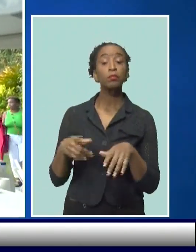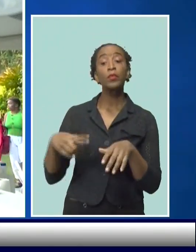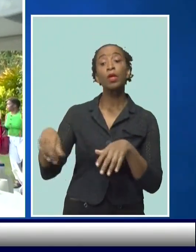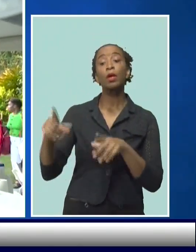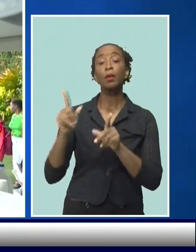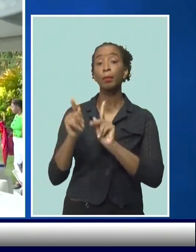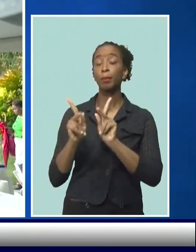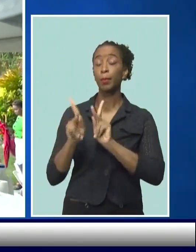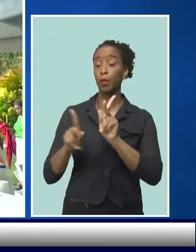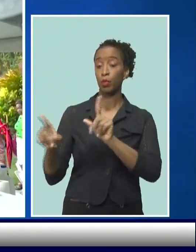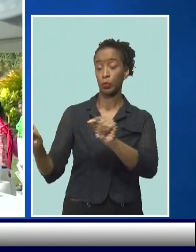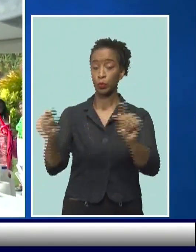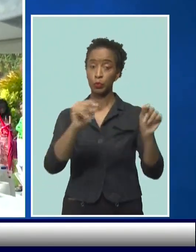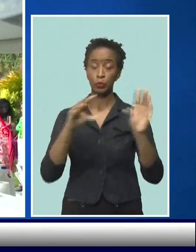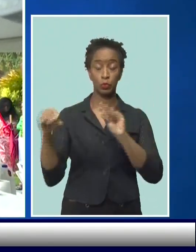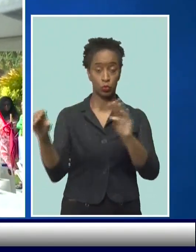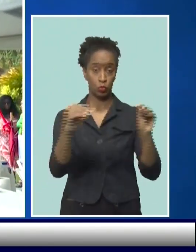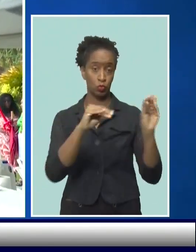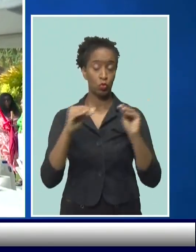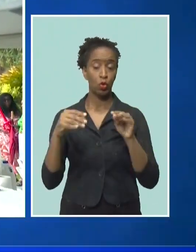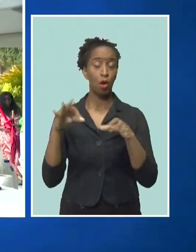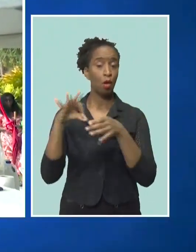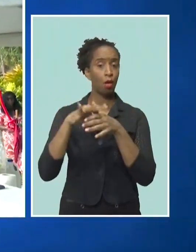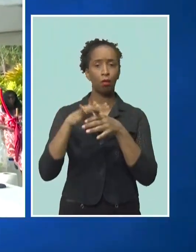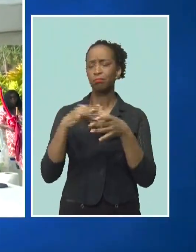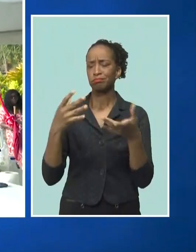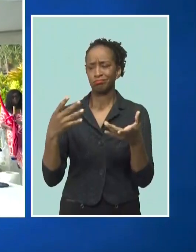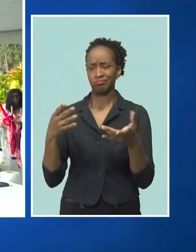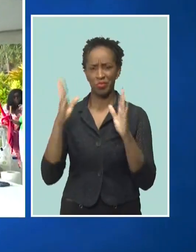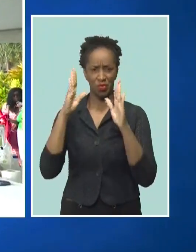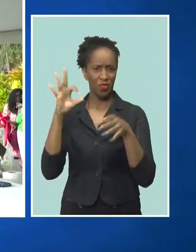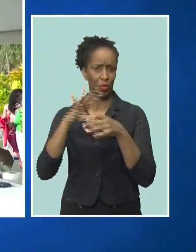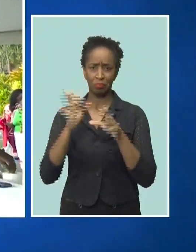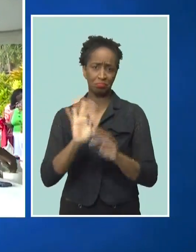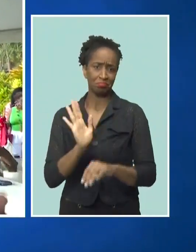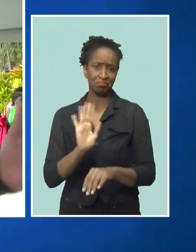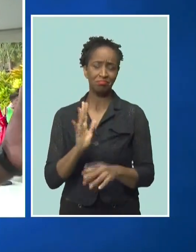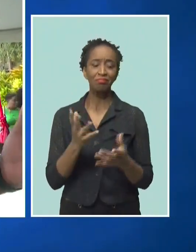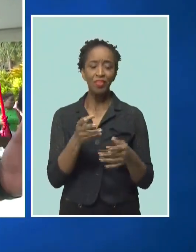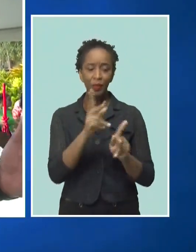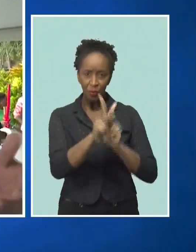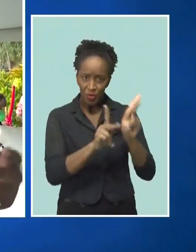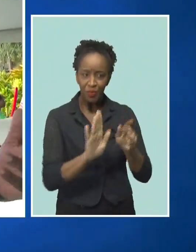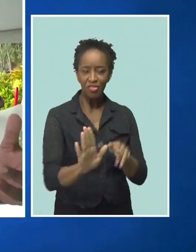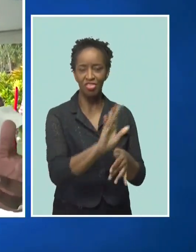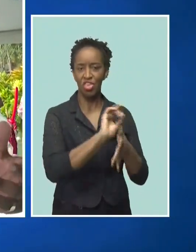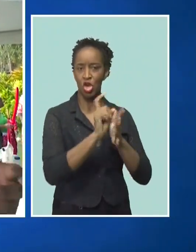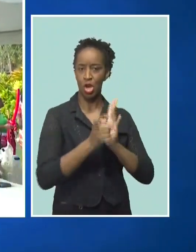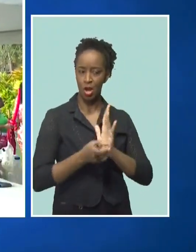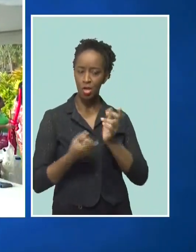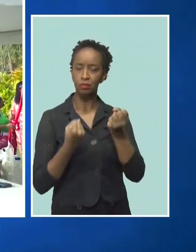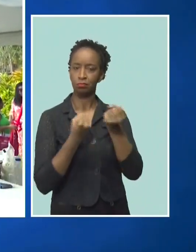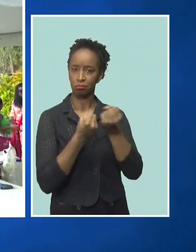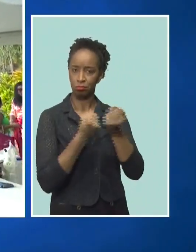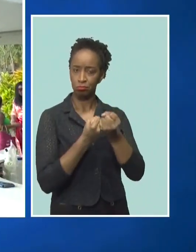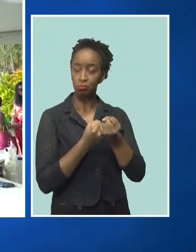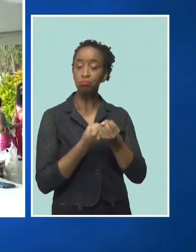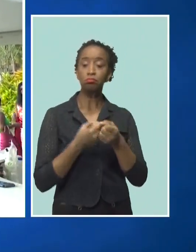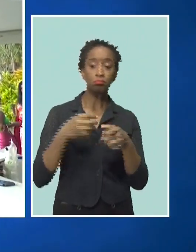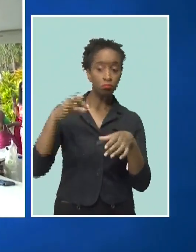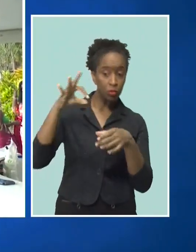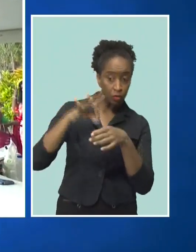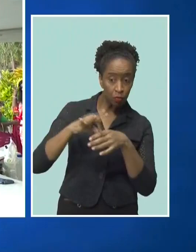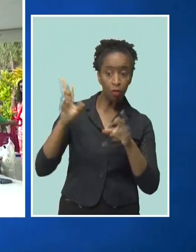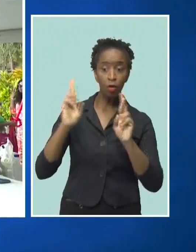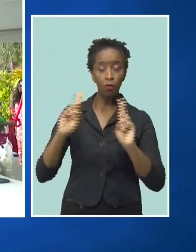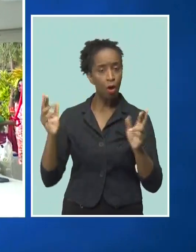and legacy of continuing representation for people. Whenever an election is called, then it's called, but you have to focus and deliver